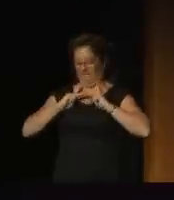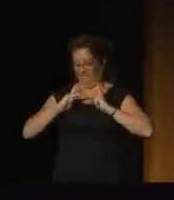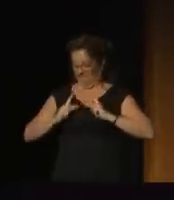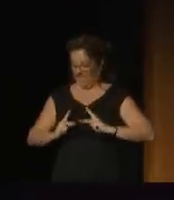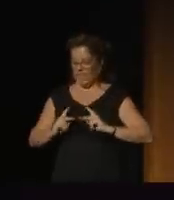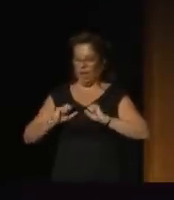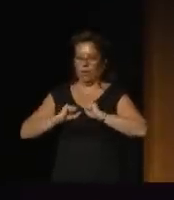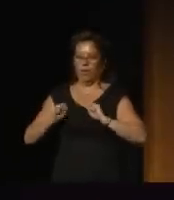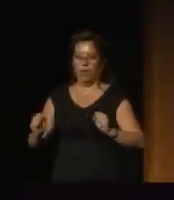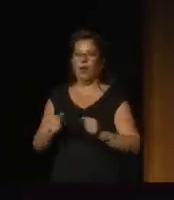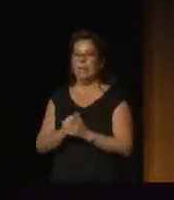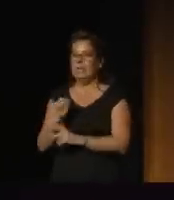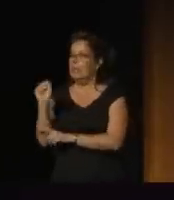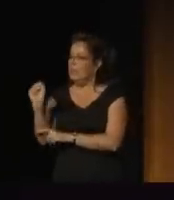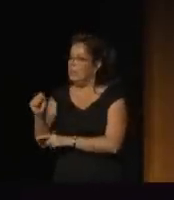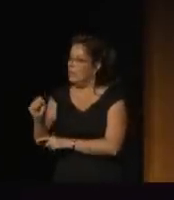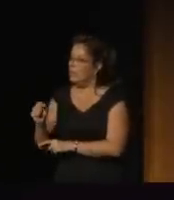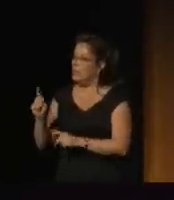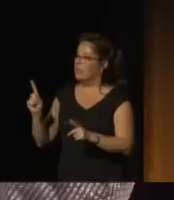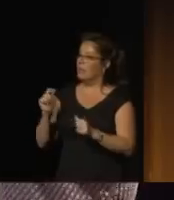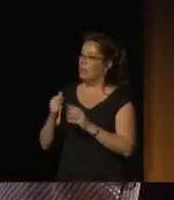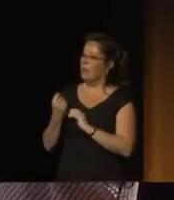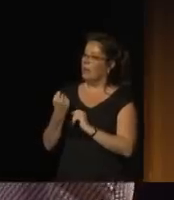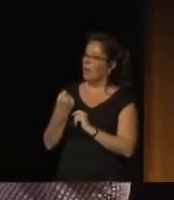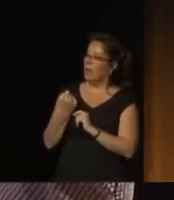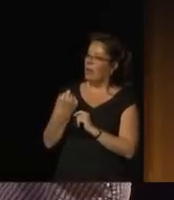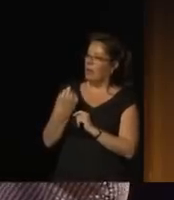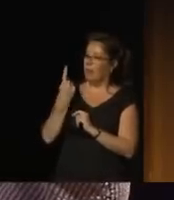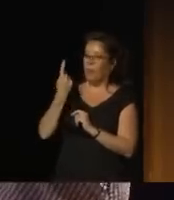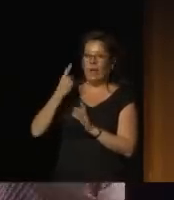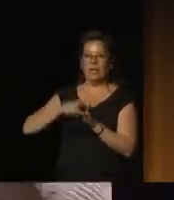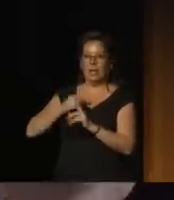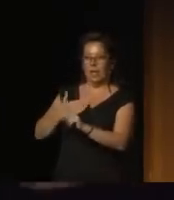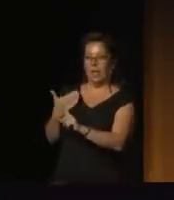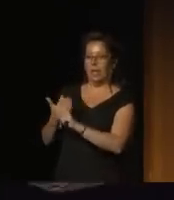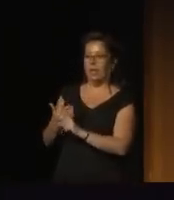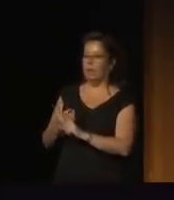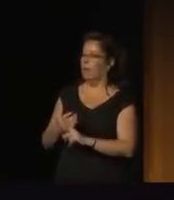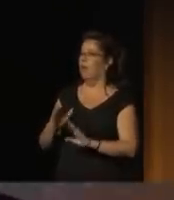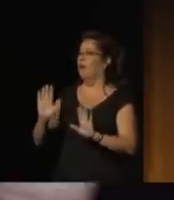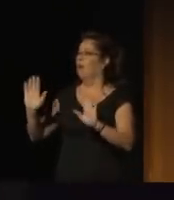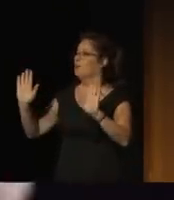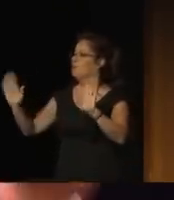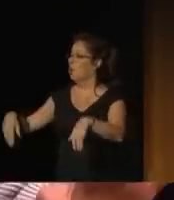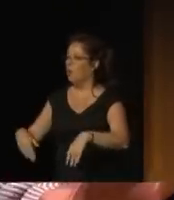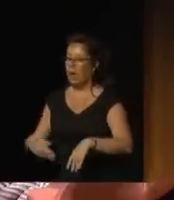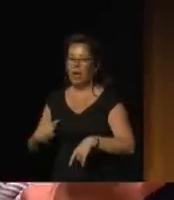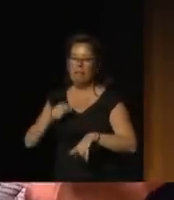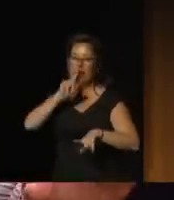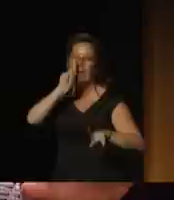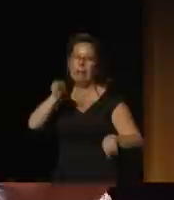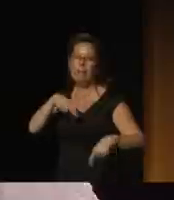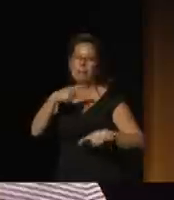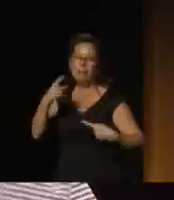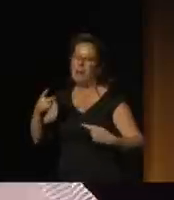I spent an entire year the year of the campaign, I spent the entire year going around the country saying to people, don't worry, there's zero chance